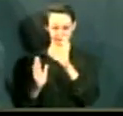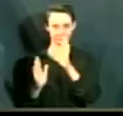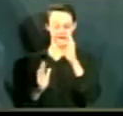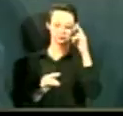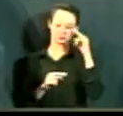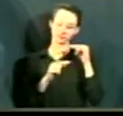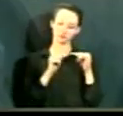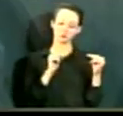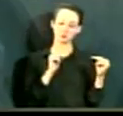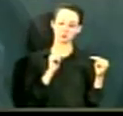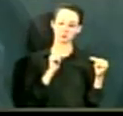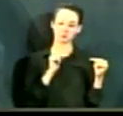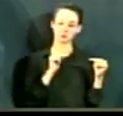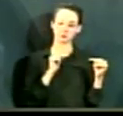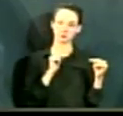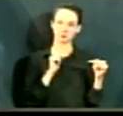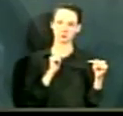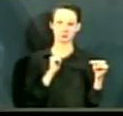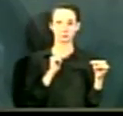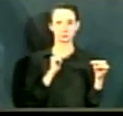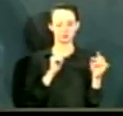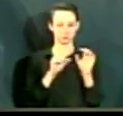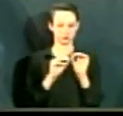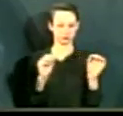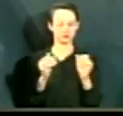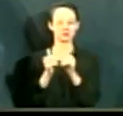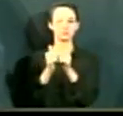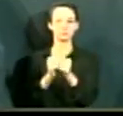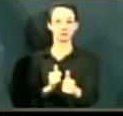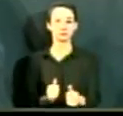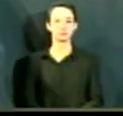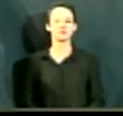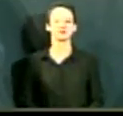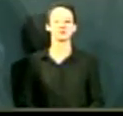All opposed? Motion carries.